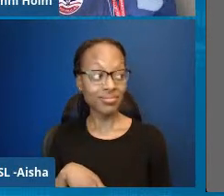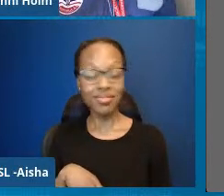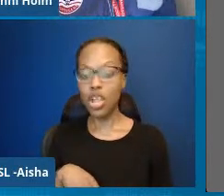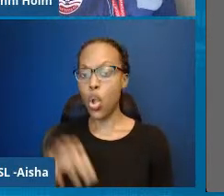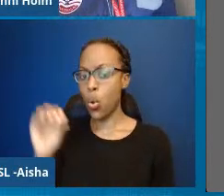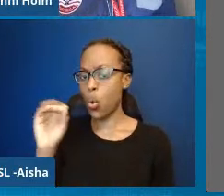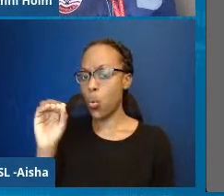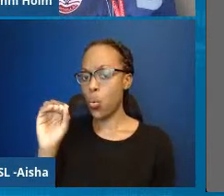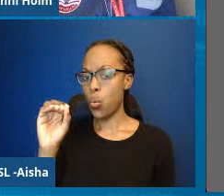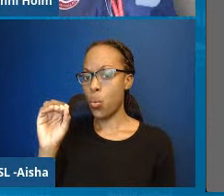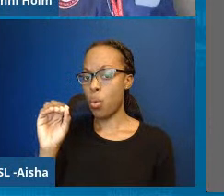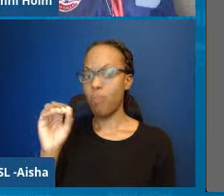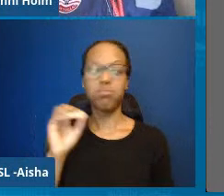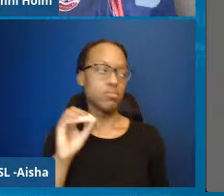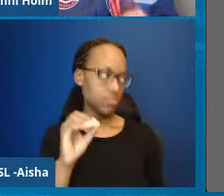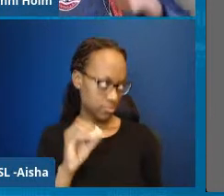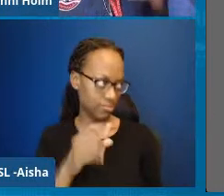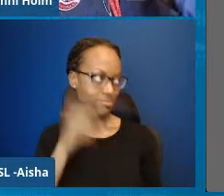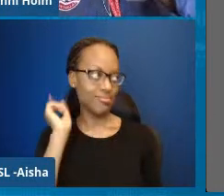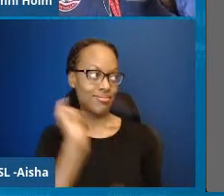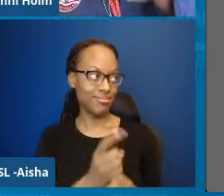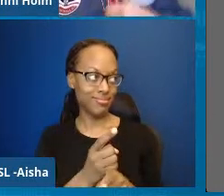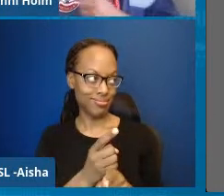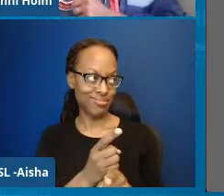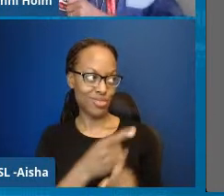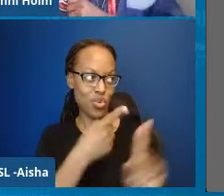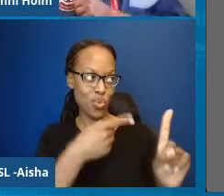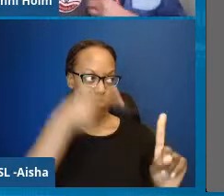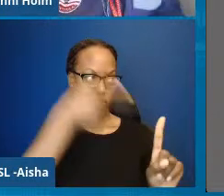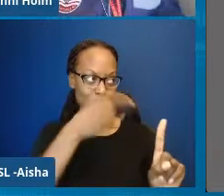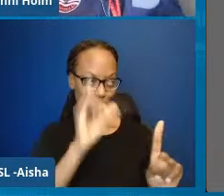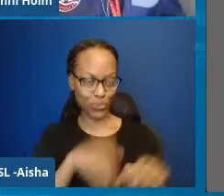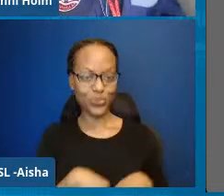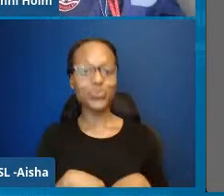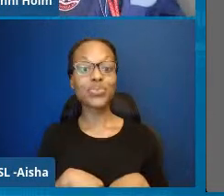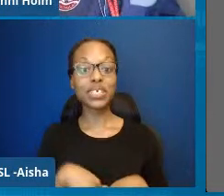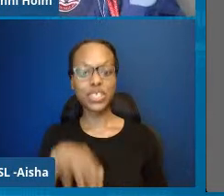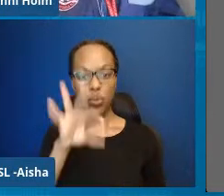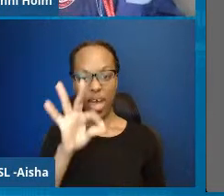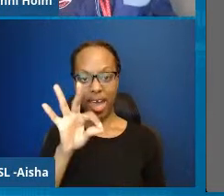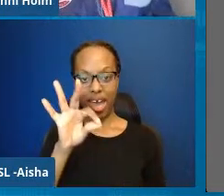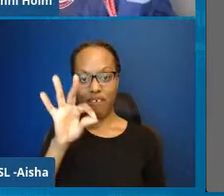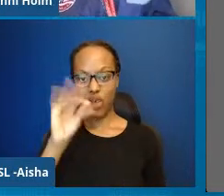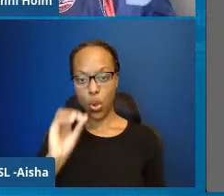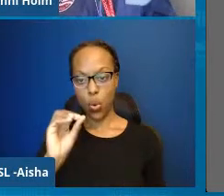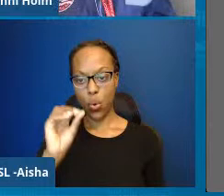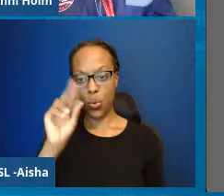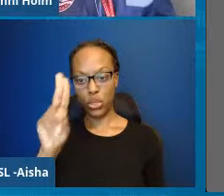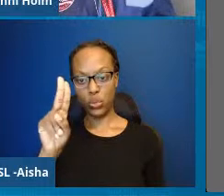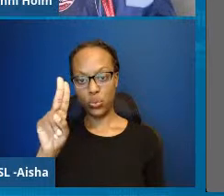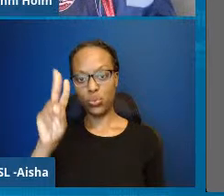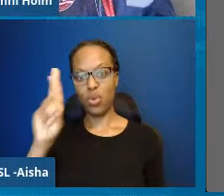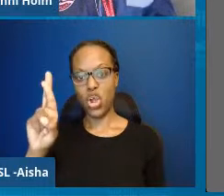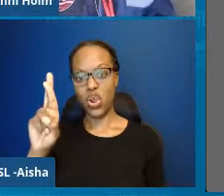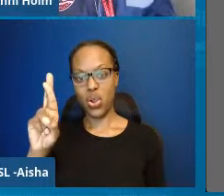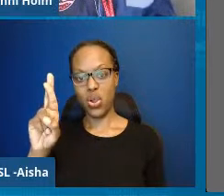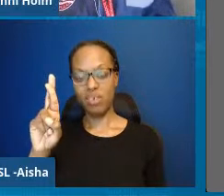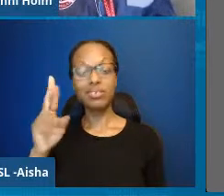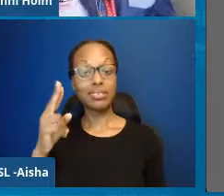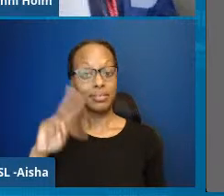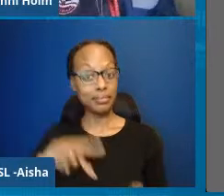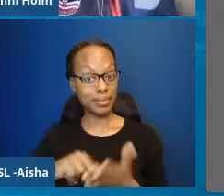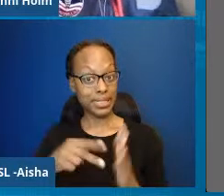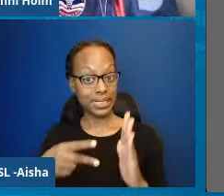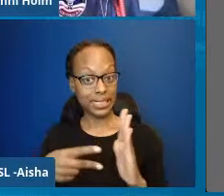O? Yes. You're on the board, John. So we've got our FOUR. So our instructions are, according